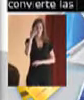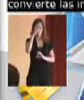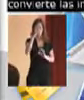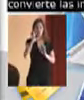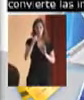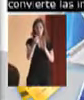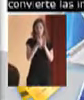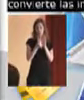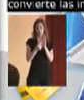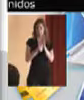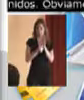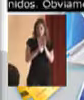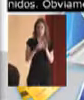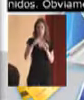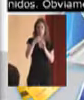2.5D